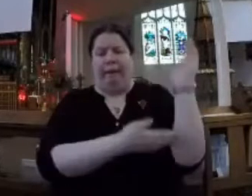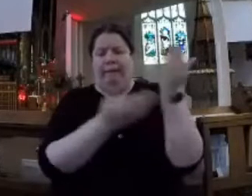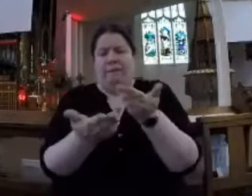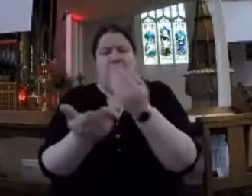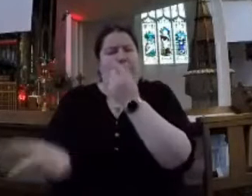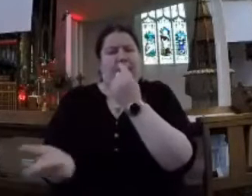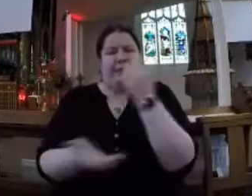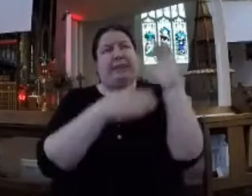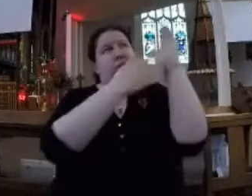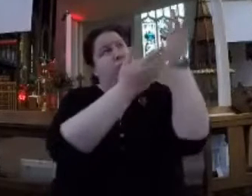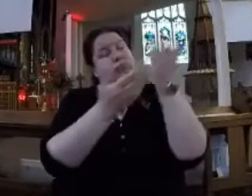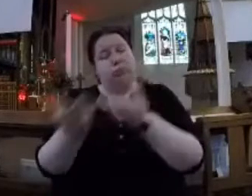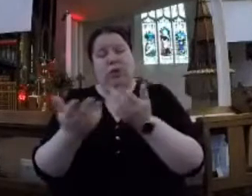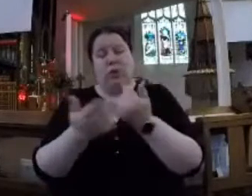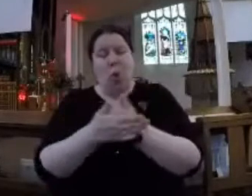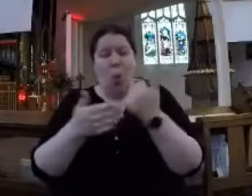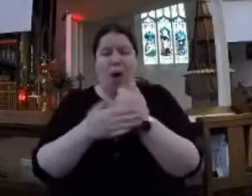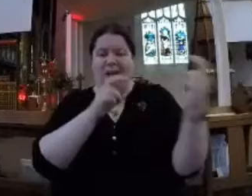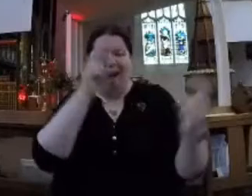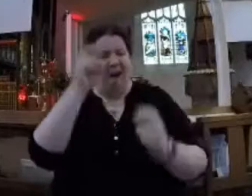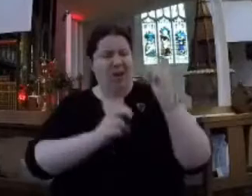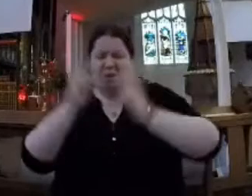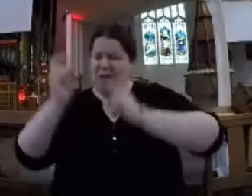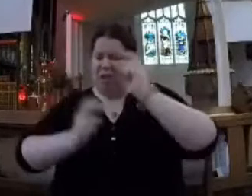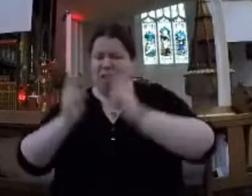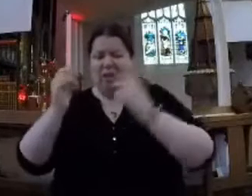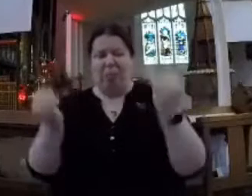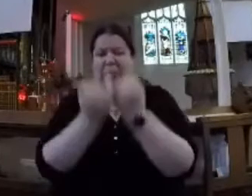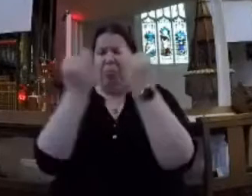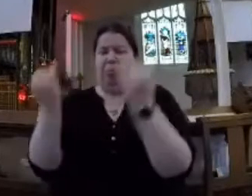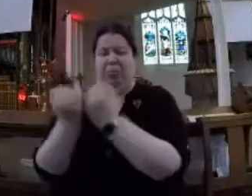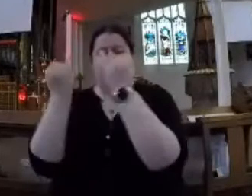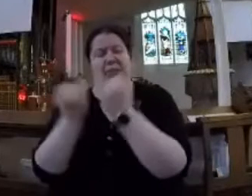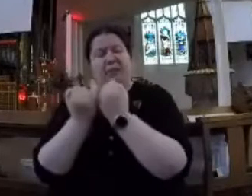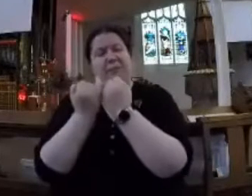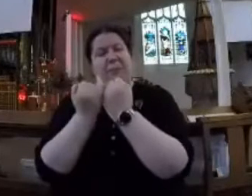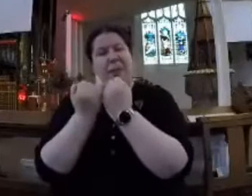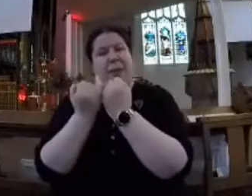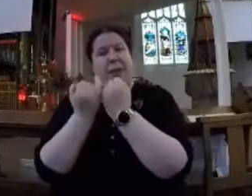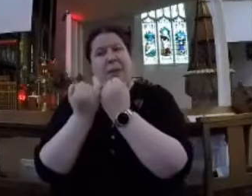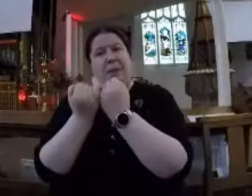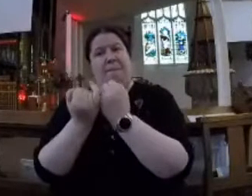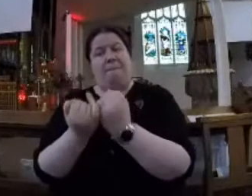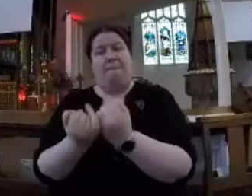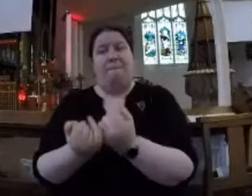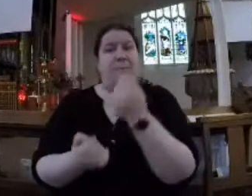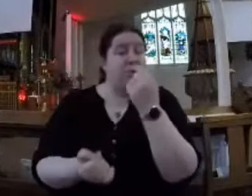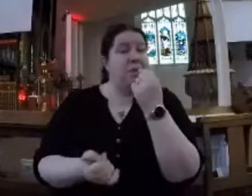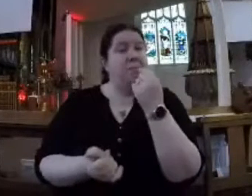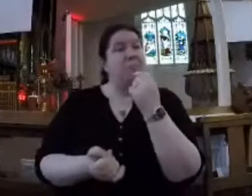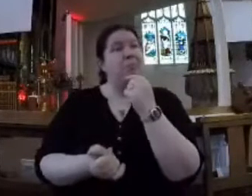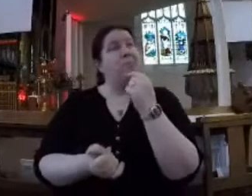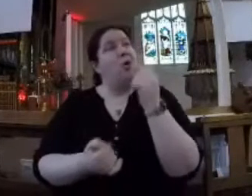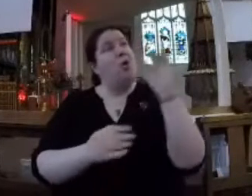of power, there's always arguments and complaints. And I think that's because spiritual